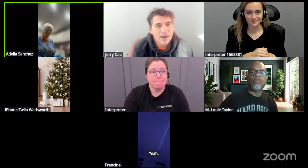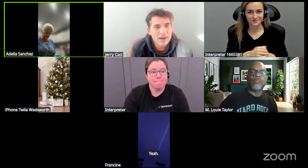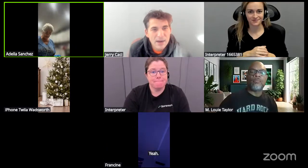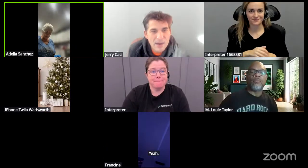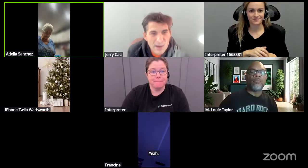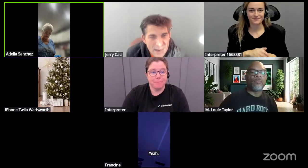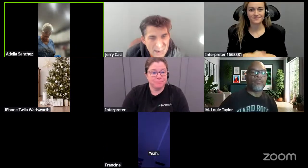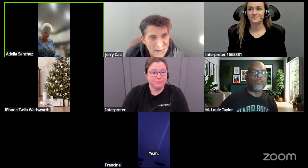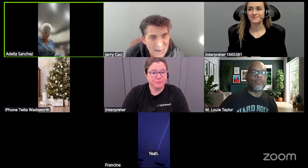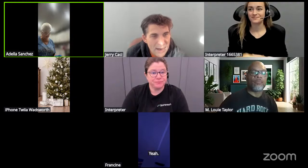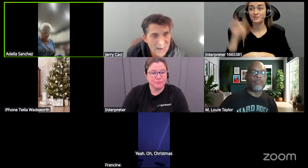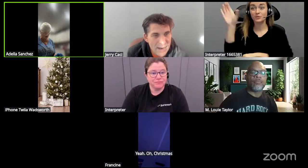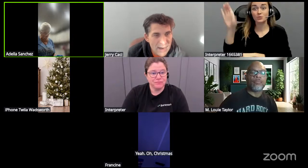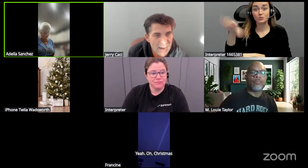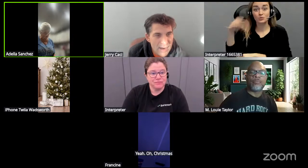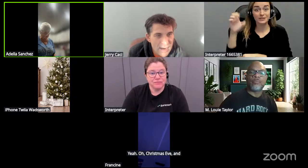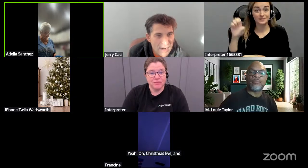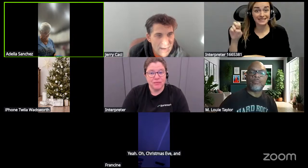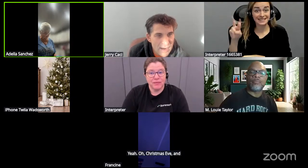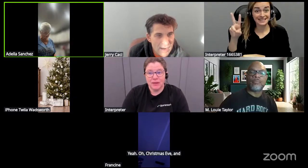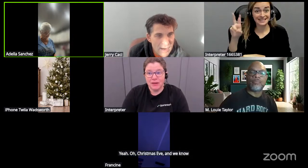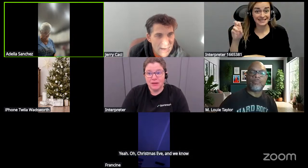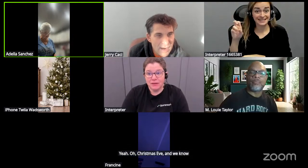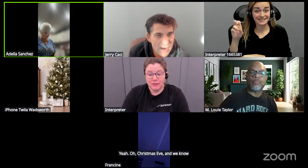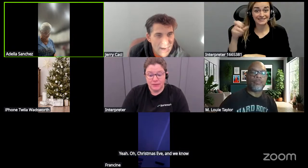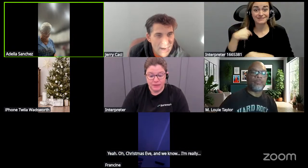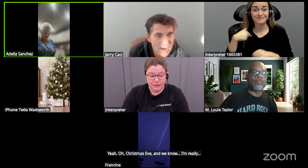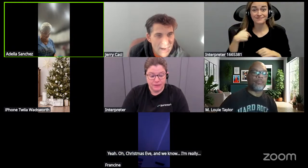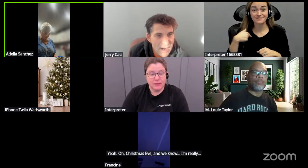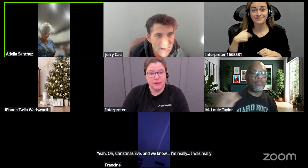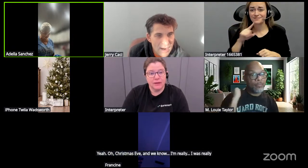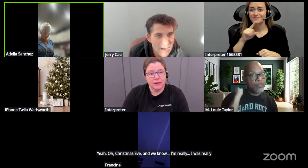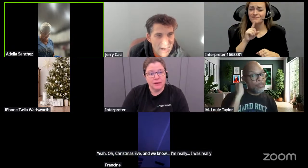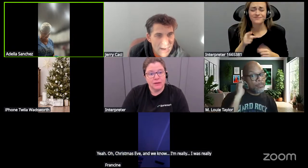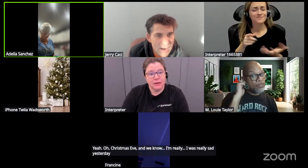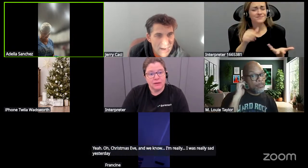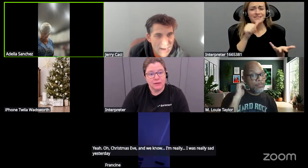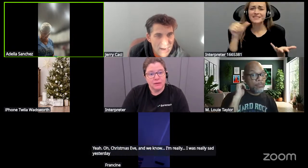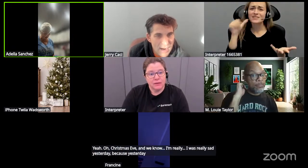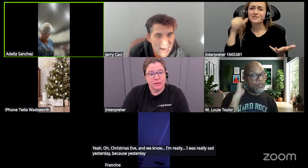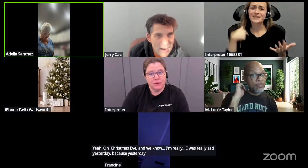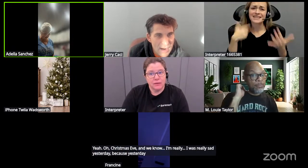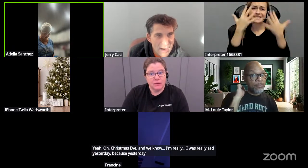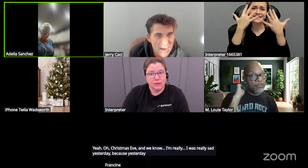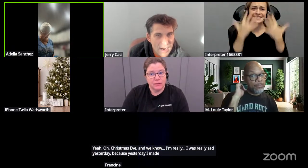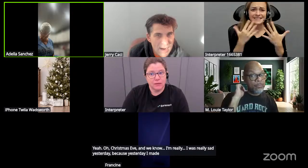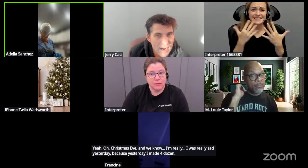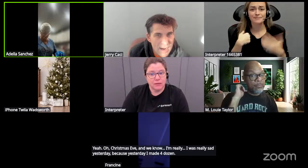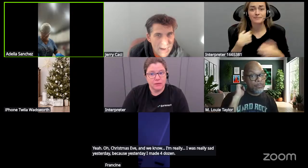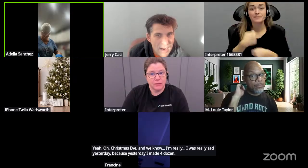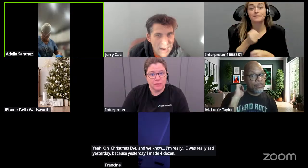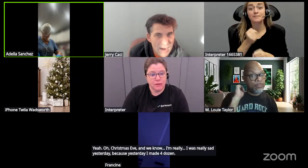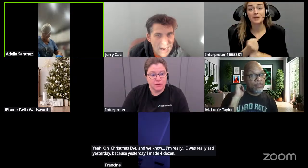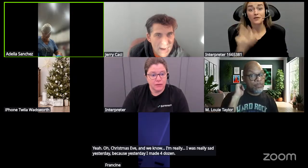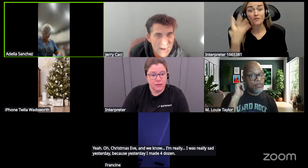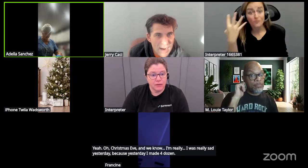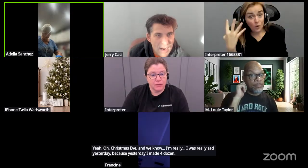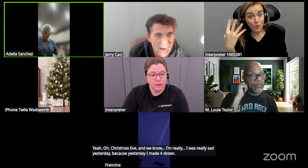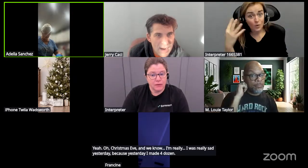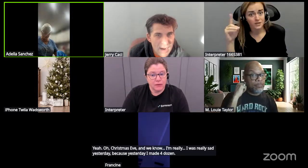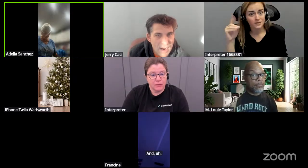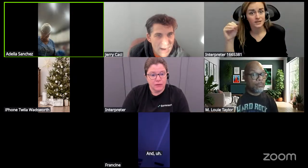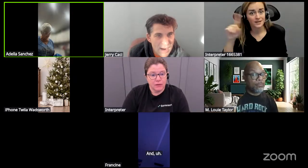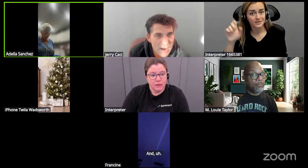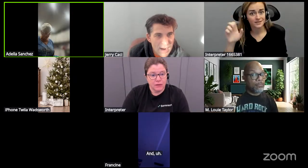Well, Christmas Eve, and we know I was really sad yesterday because yesterday I made 4 dozen, and got